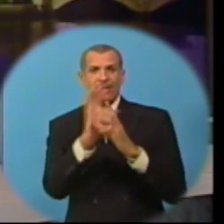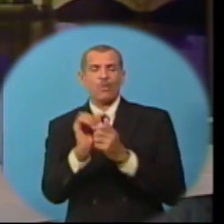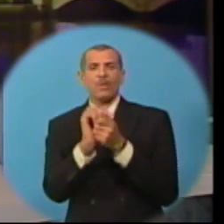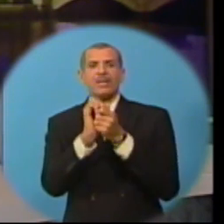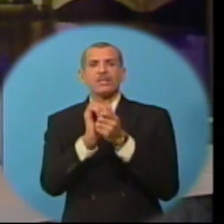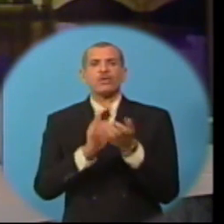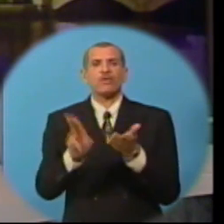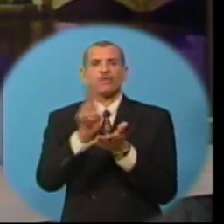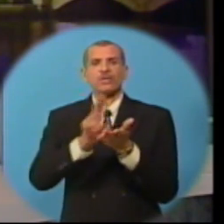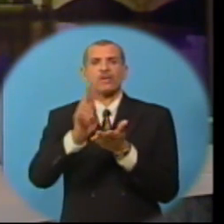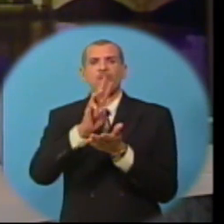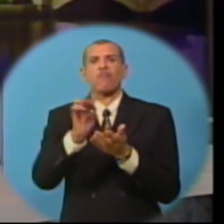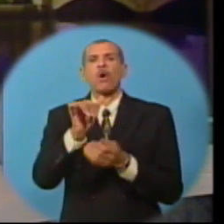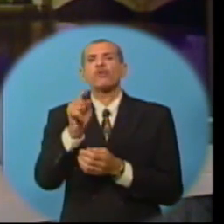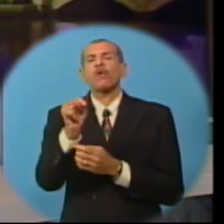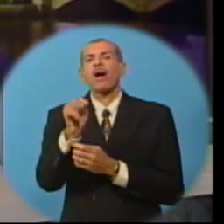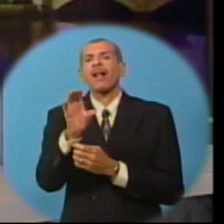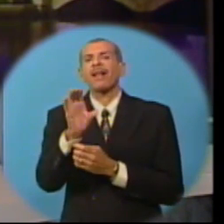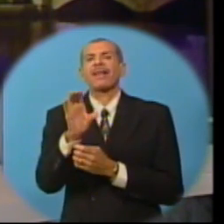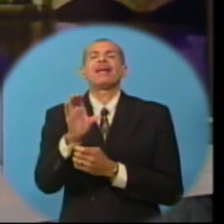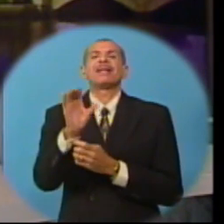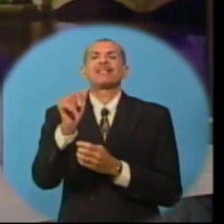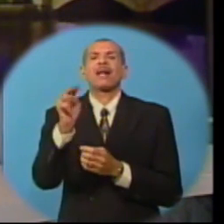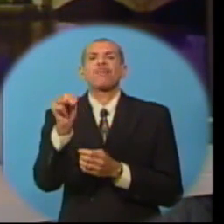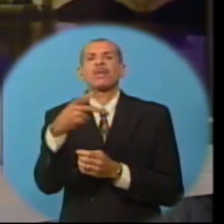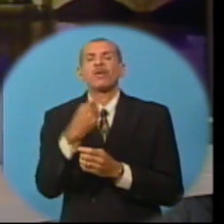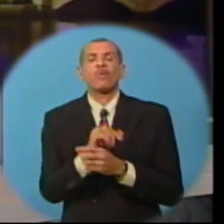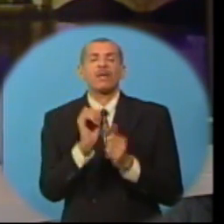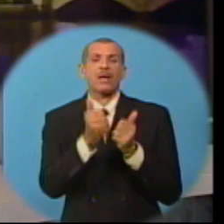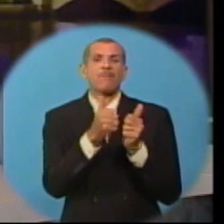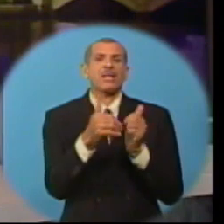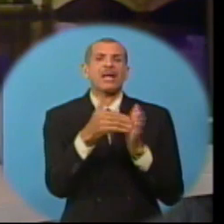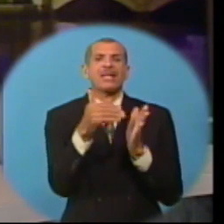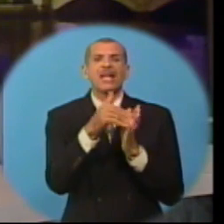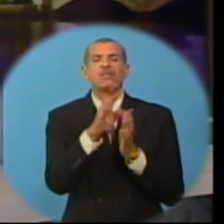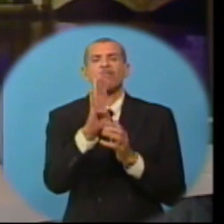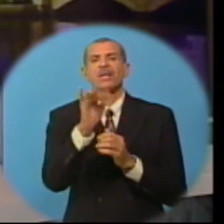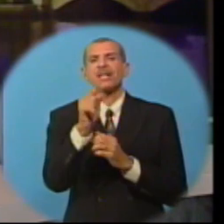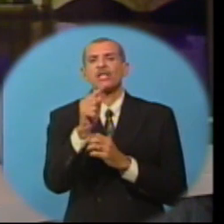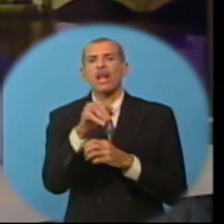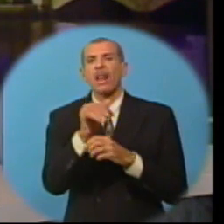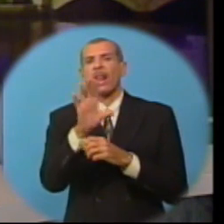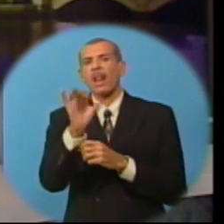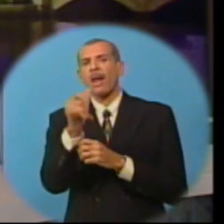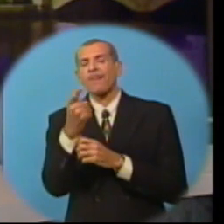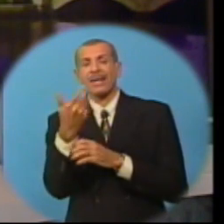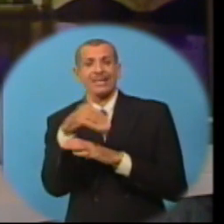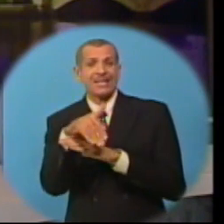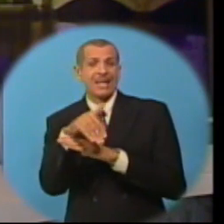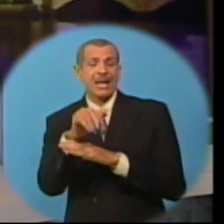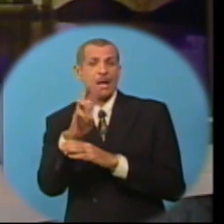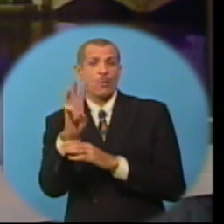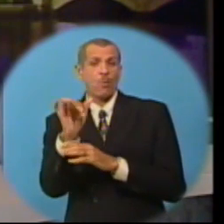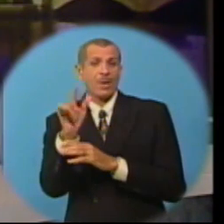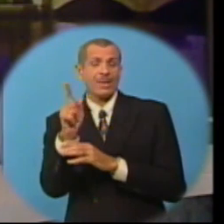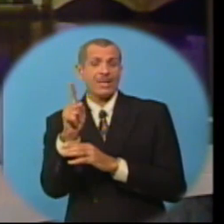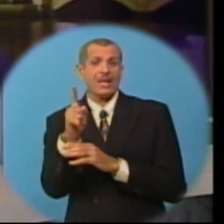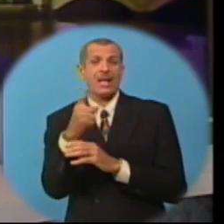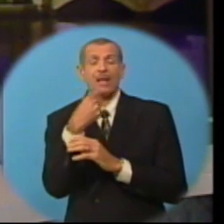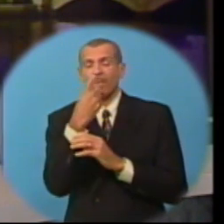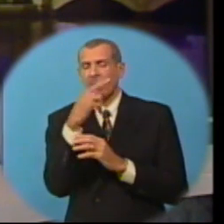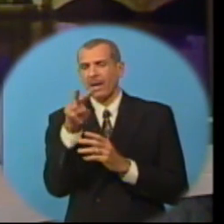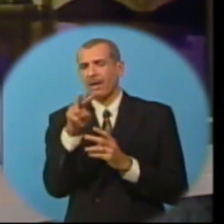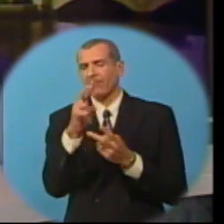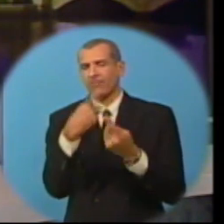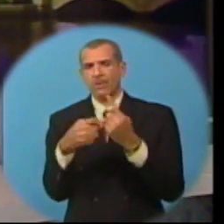of Montreal Carabins will play the undefeated University of British Columbia. That's in tonight's final at the Wildy Gym. However, let's look